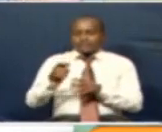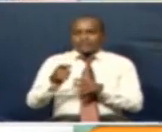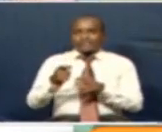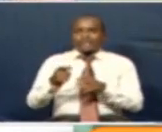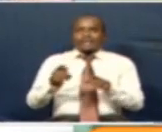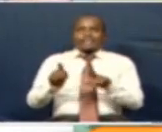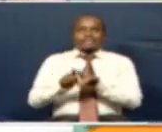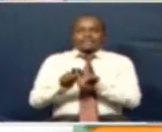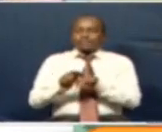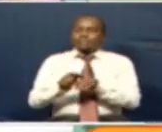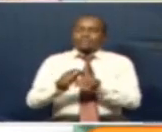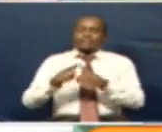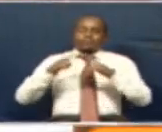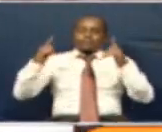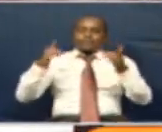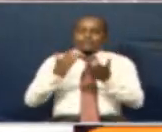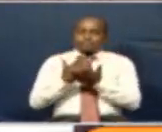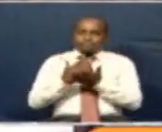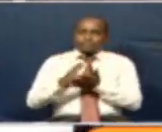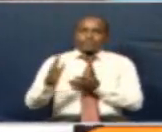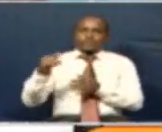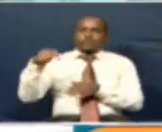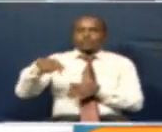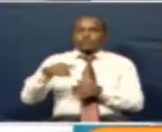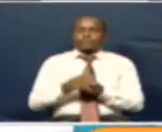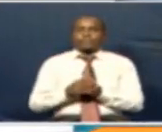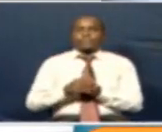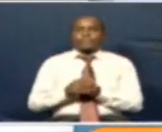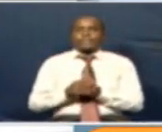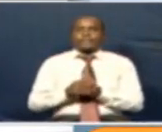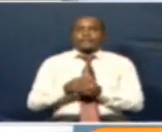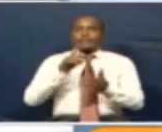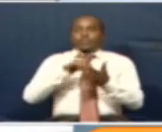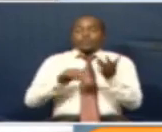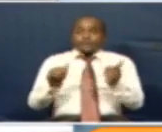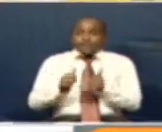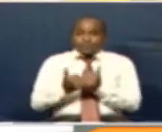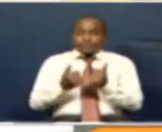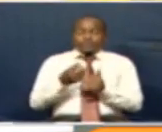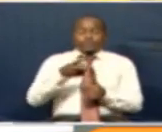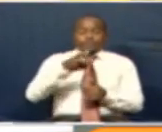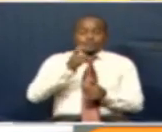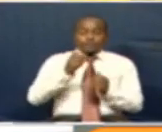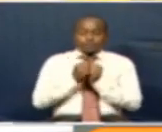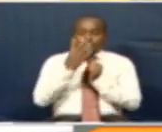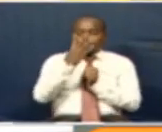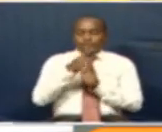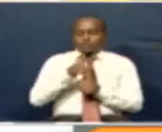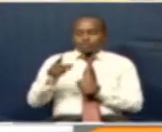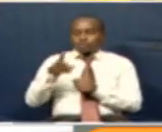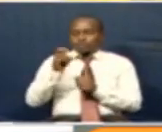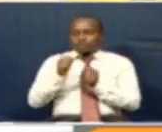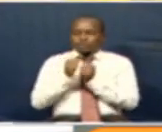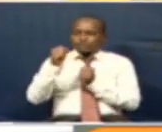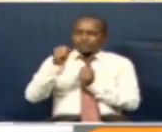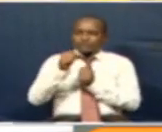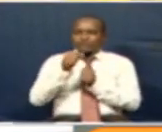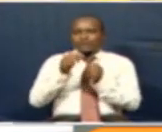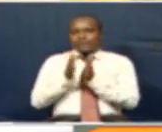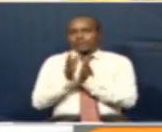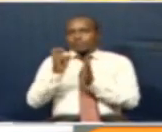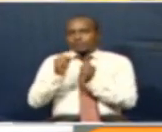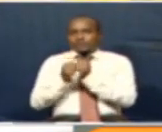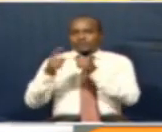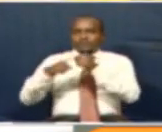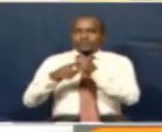much part of the diagnosis today. So what happens is that in 2014, 2015 and 2016, there was